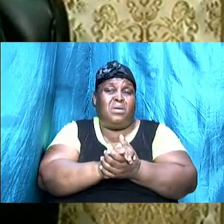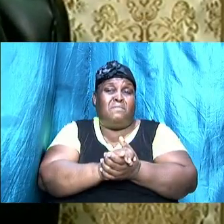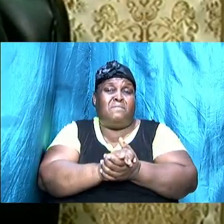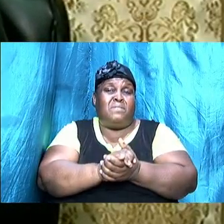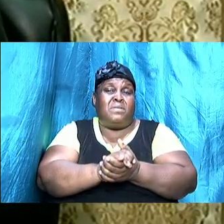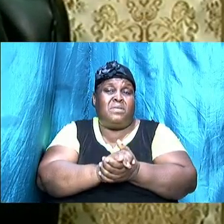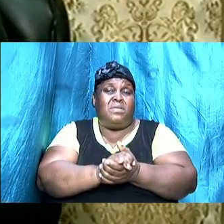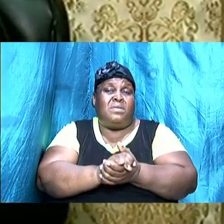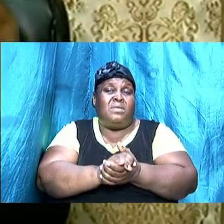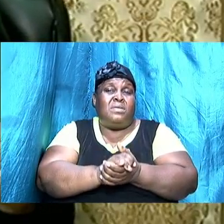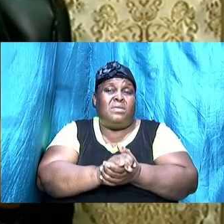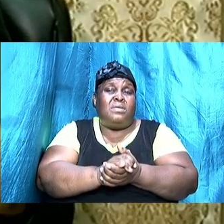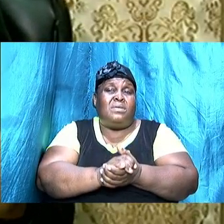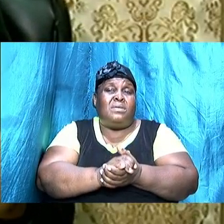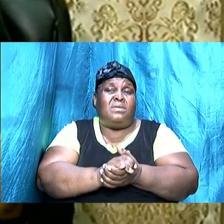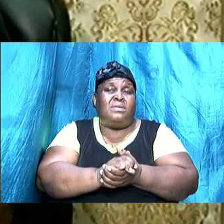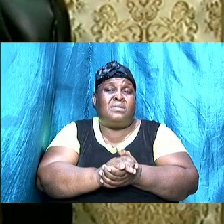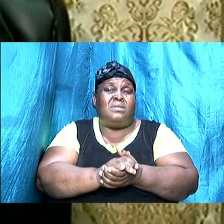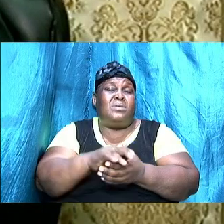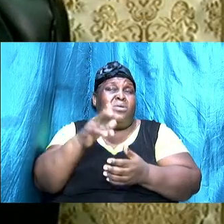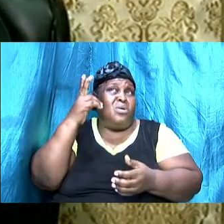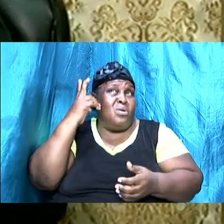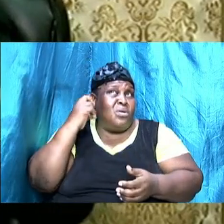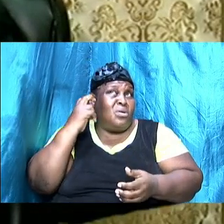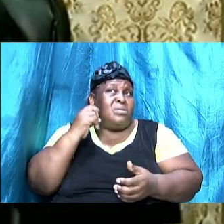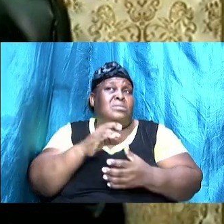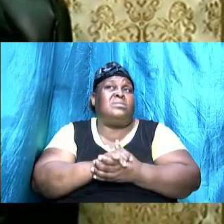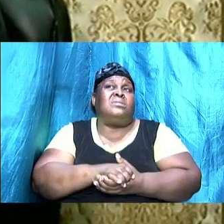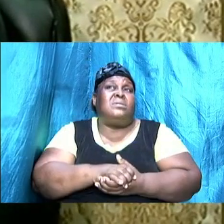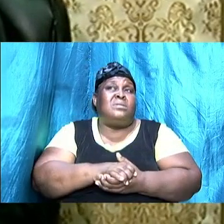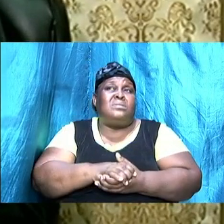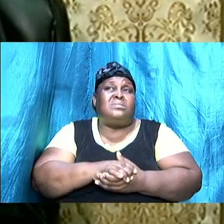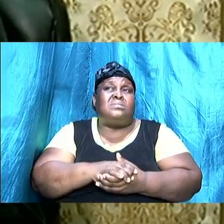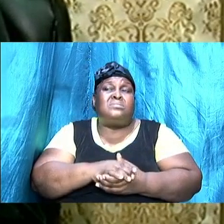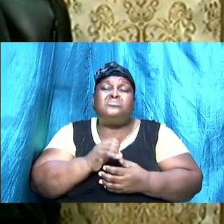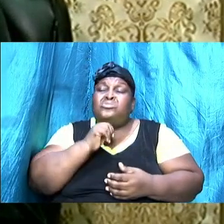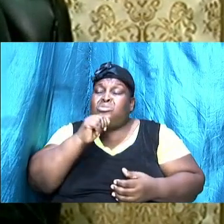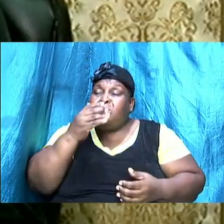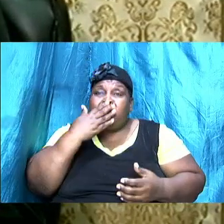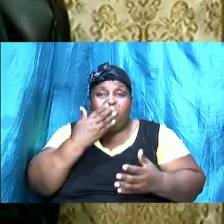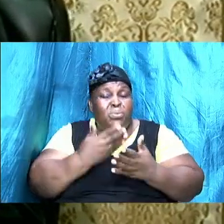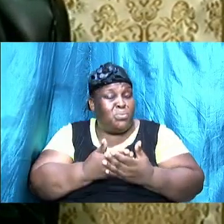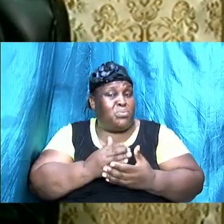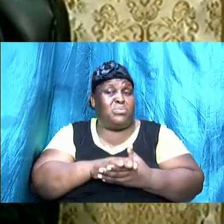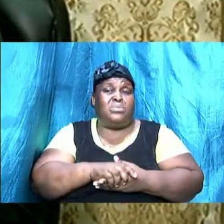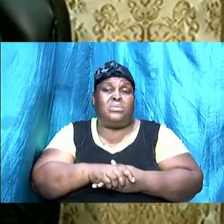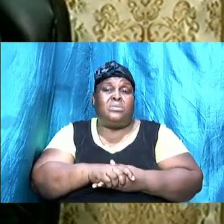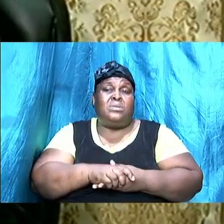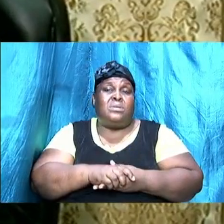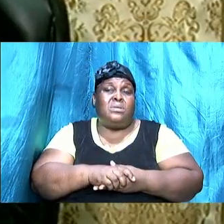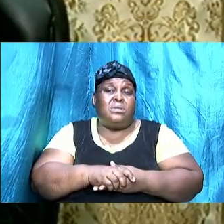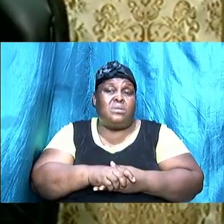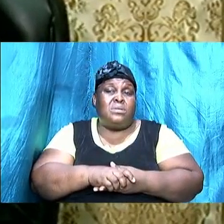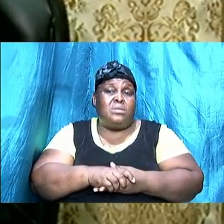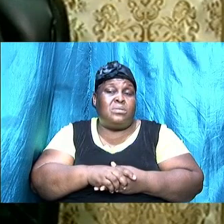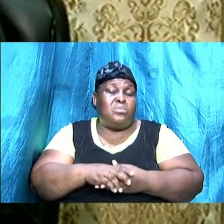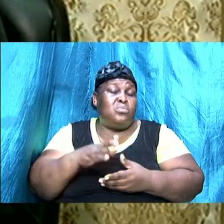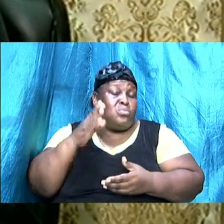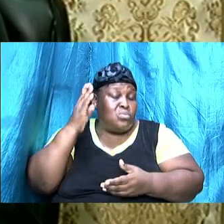and that is unheard of, and that is untenable. I know of instances where